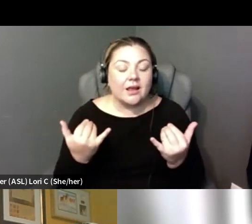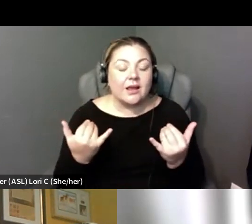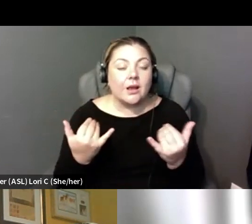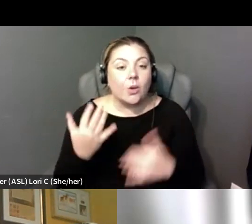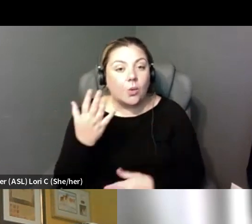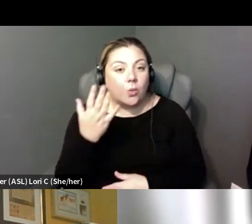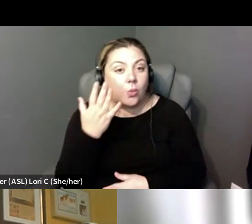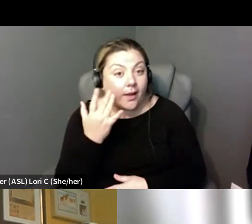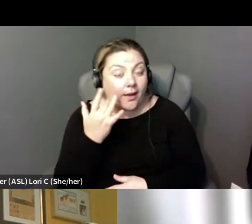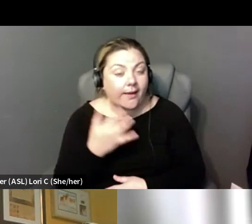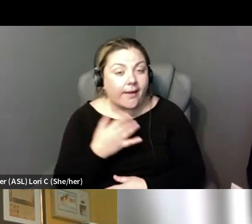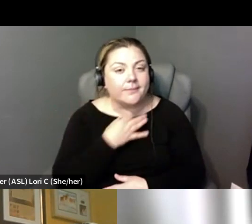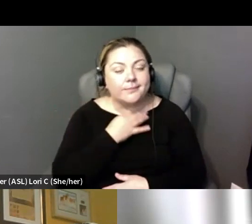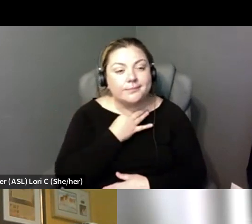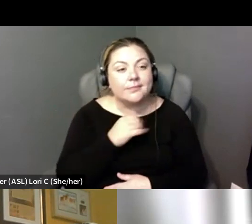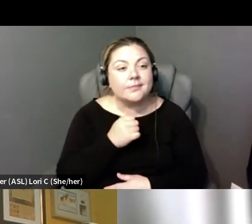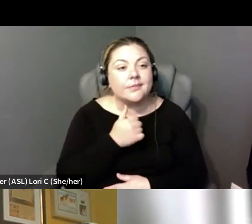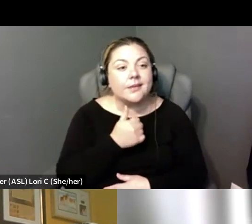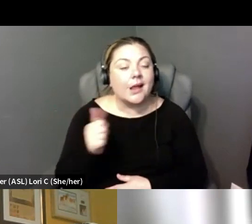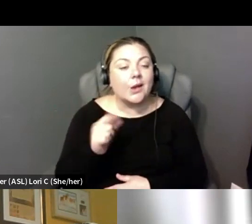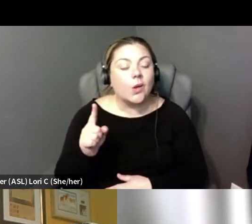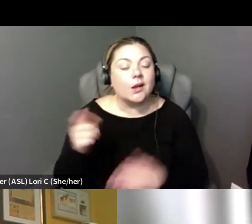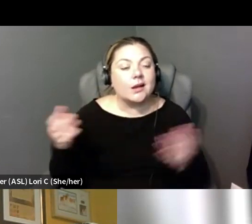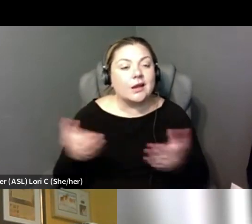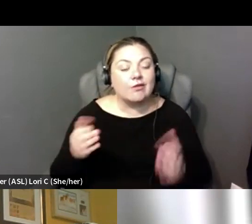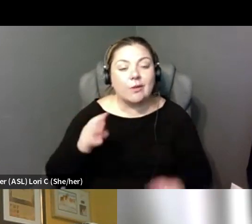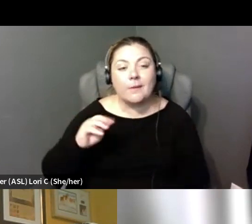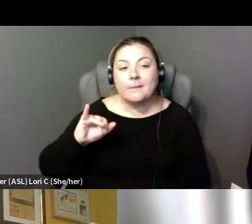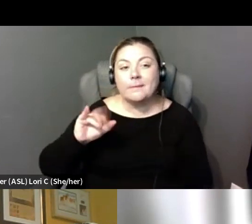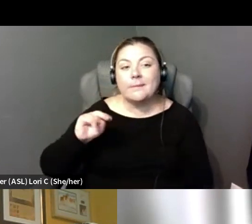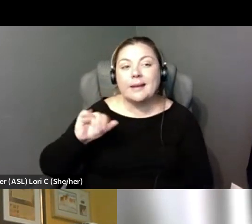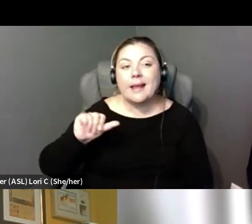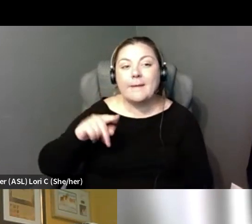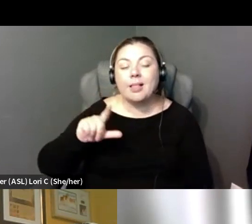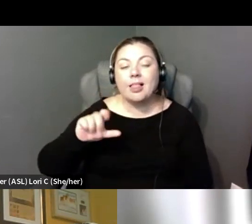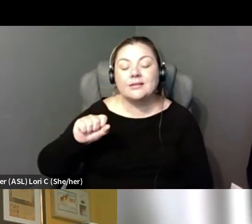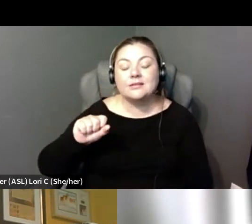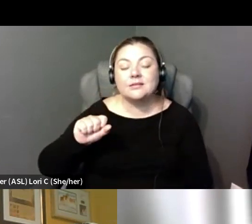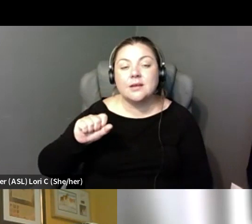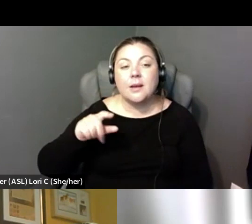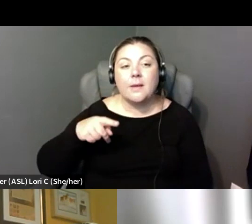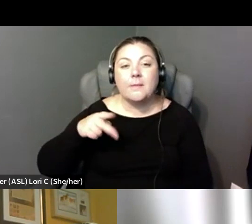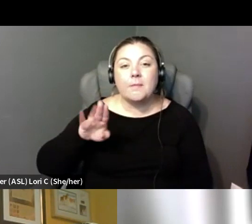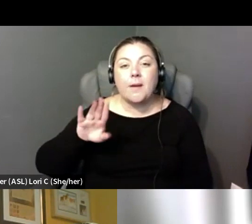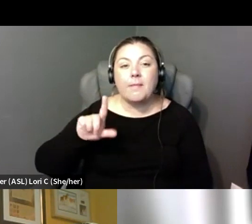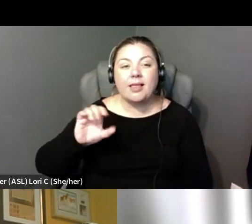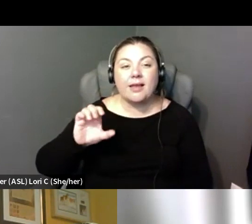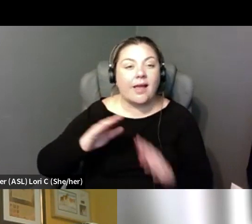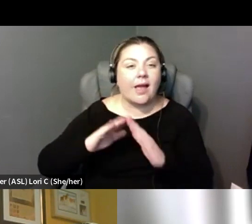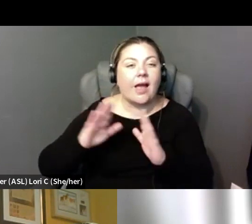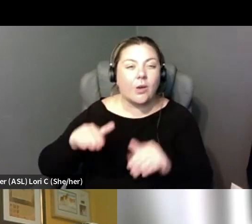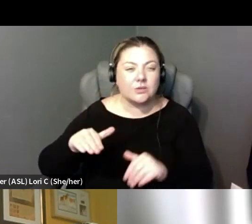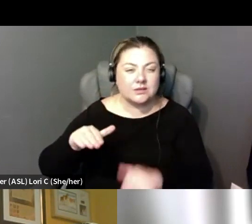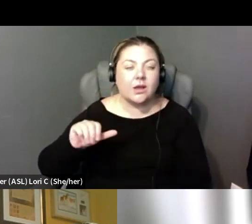the Minneapolis, I believe it was the Minneapolis Public Housing Authority, is on the call.